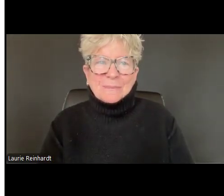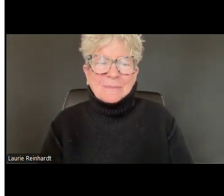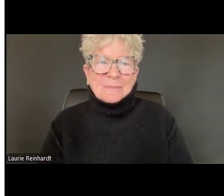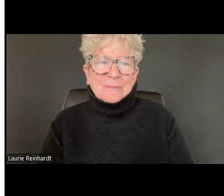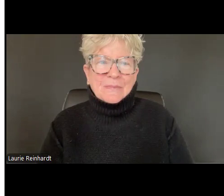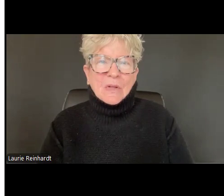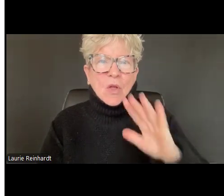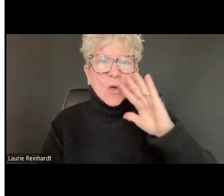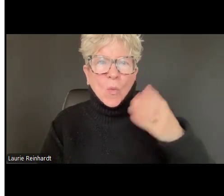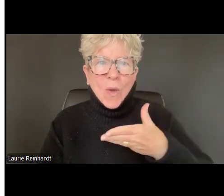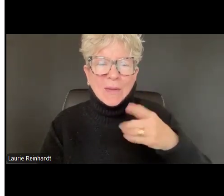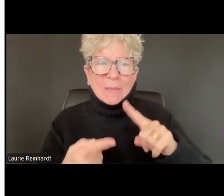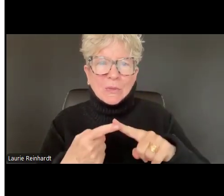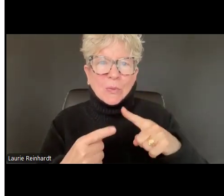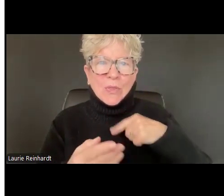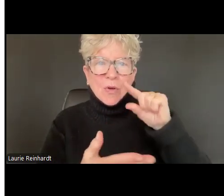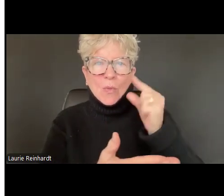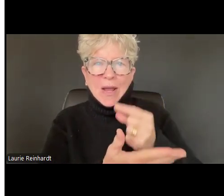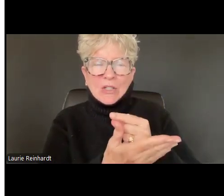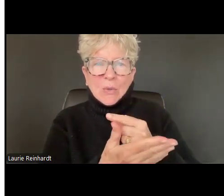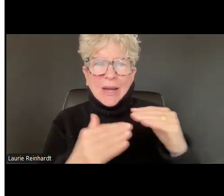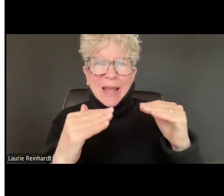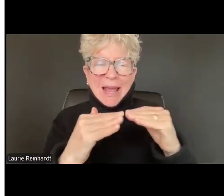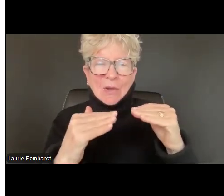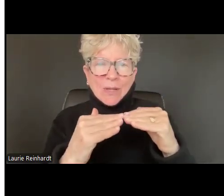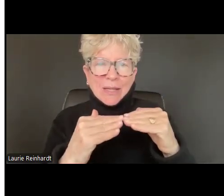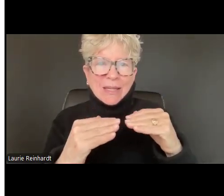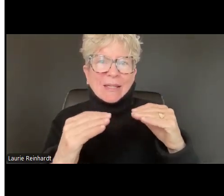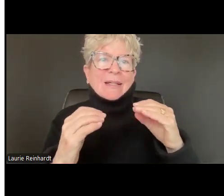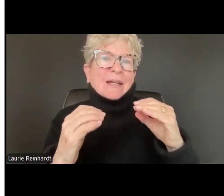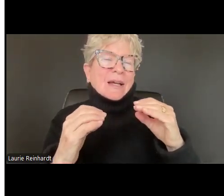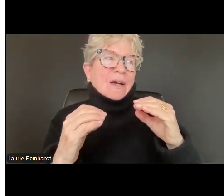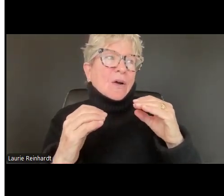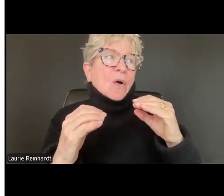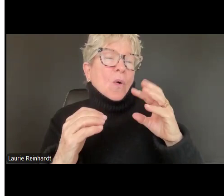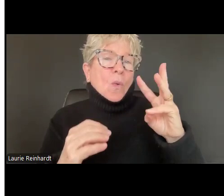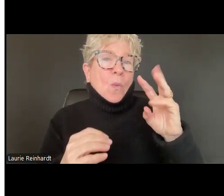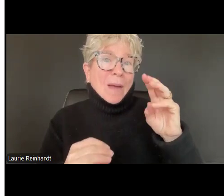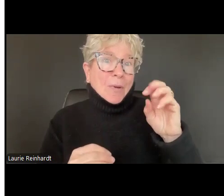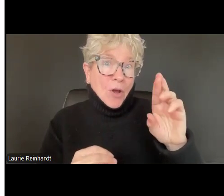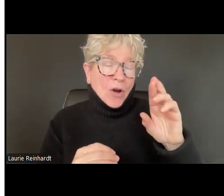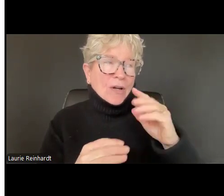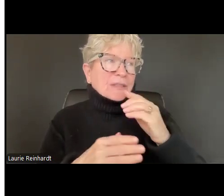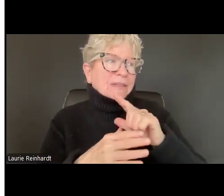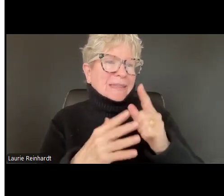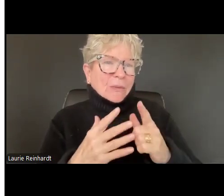Welcome all to the Graduation Equity Webinar Series. I'm Jocelyn